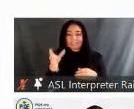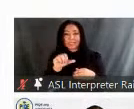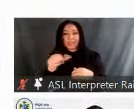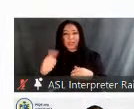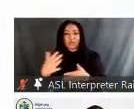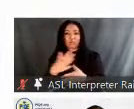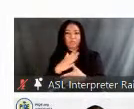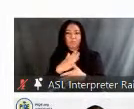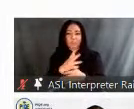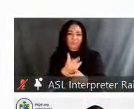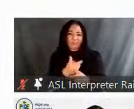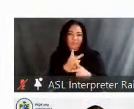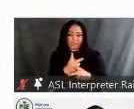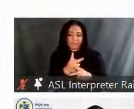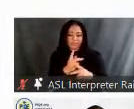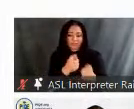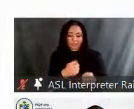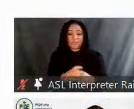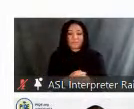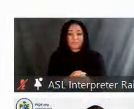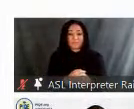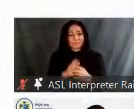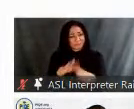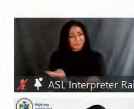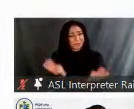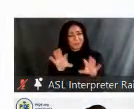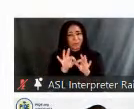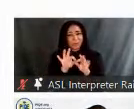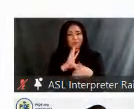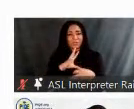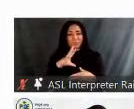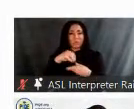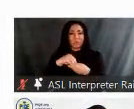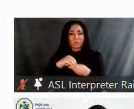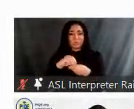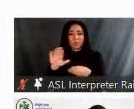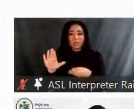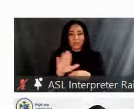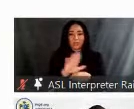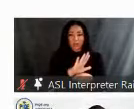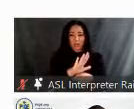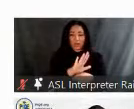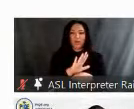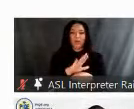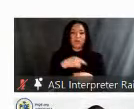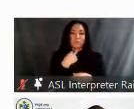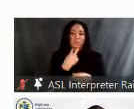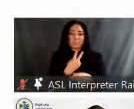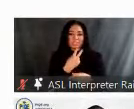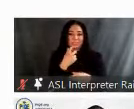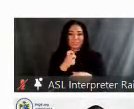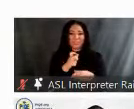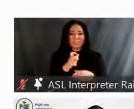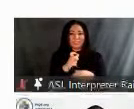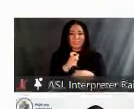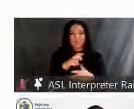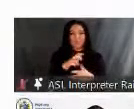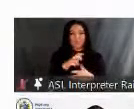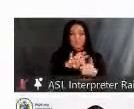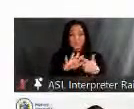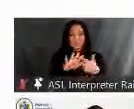was important for us to include the voices of these particular communities as they are the most vulnerable,